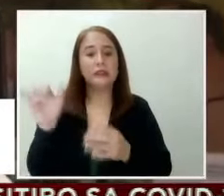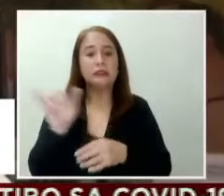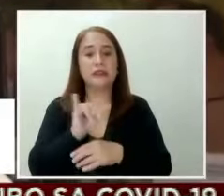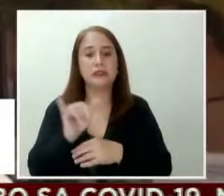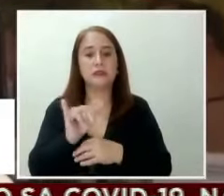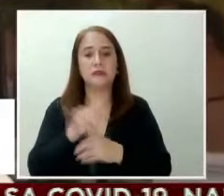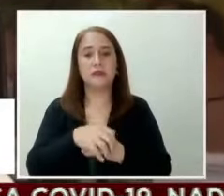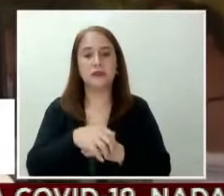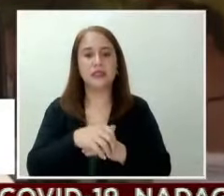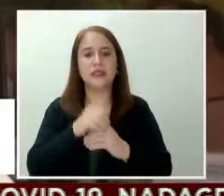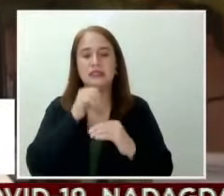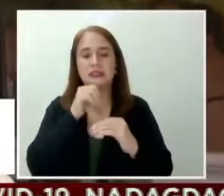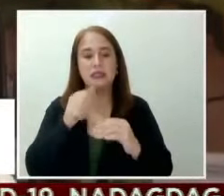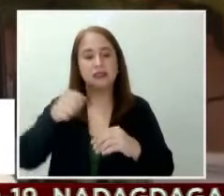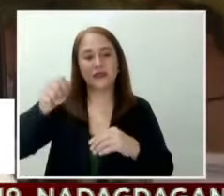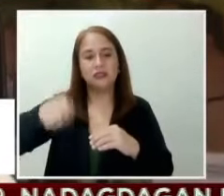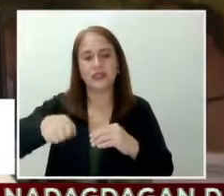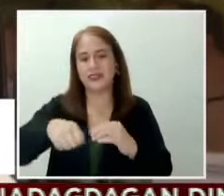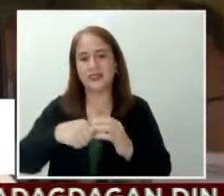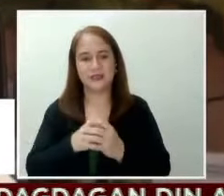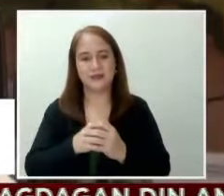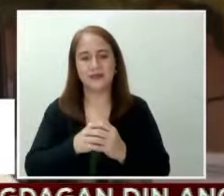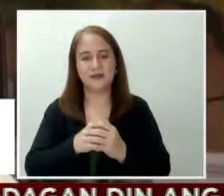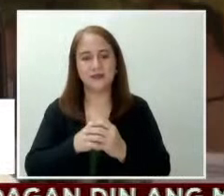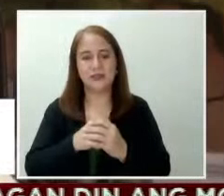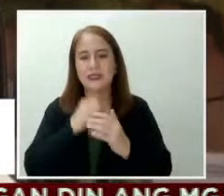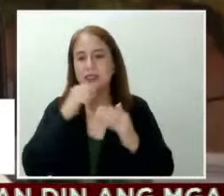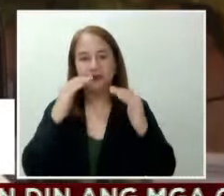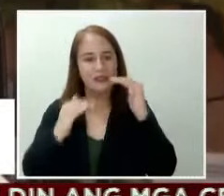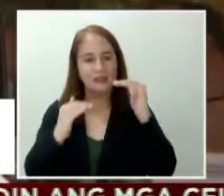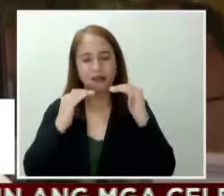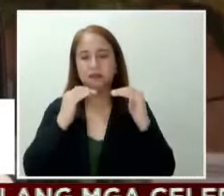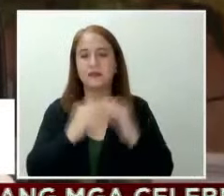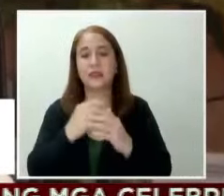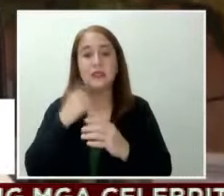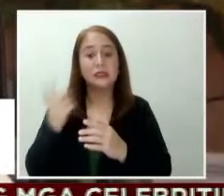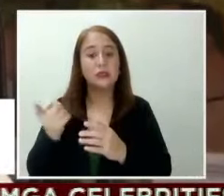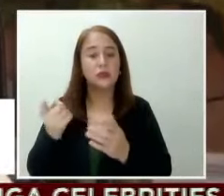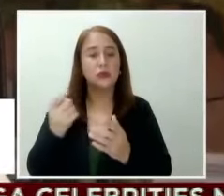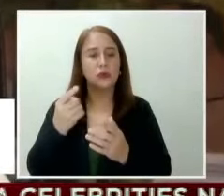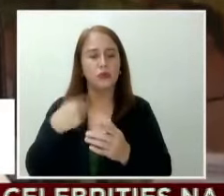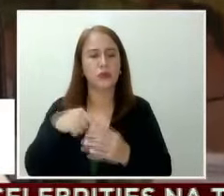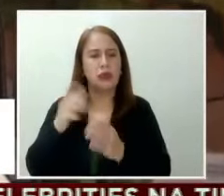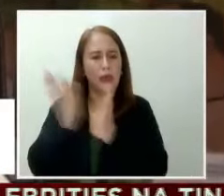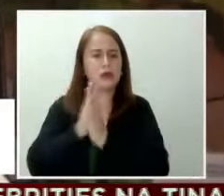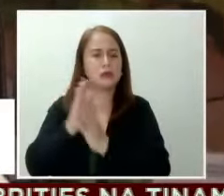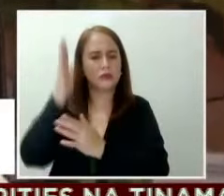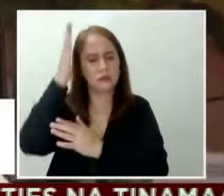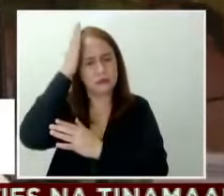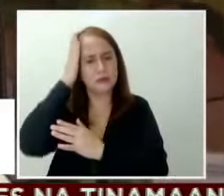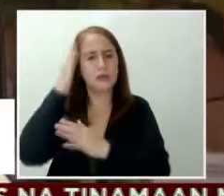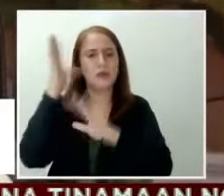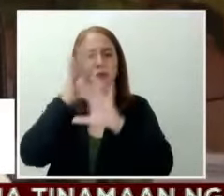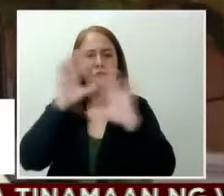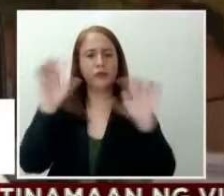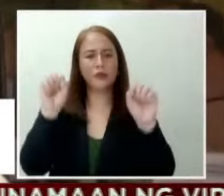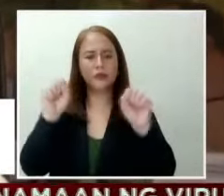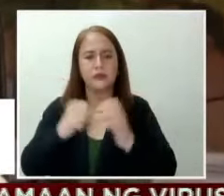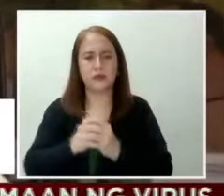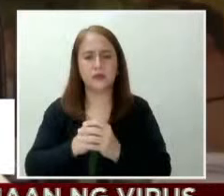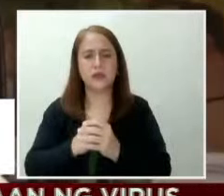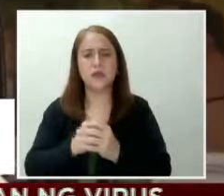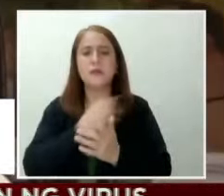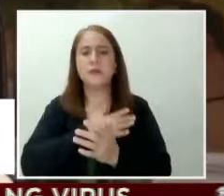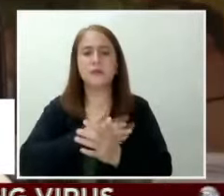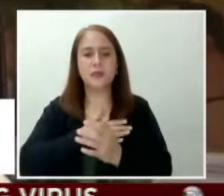of injustice itself. We therefore condemn, Mr. President, in the strongest possible sense, these